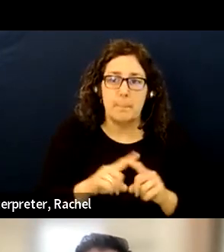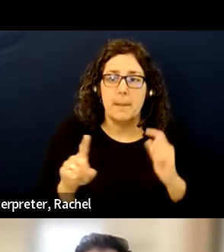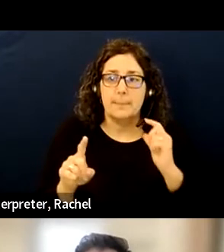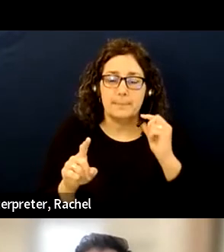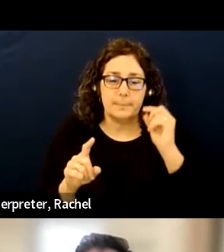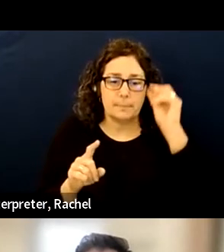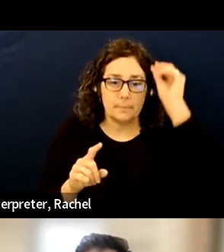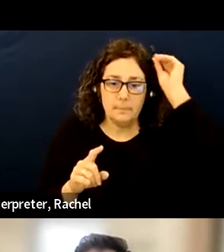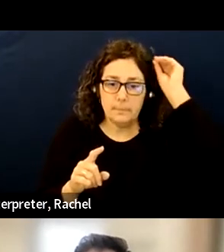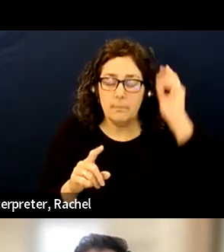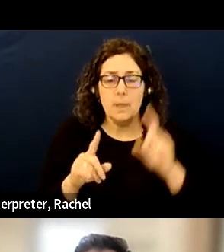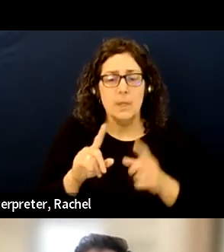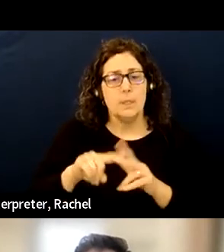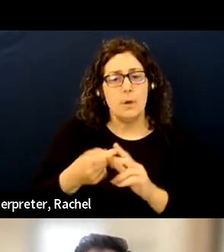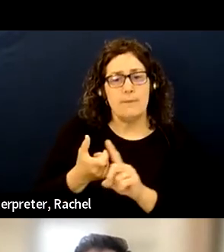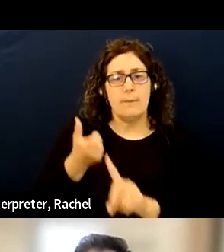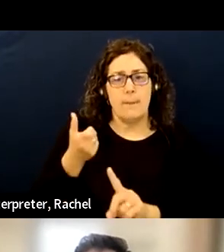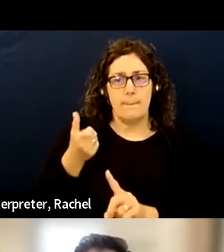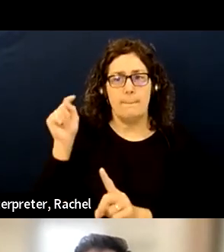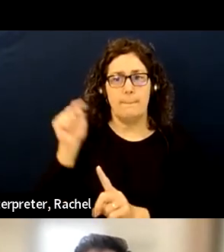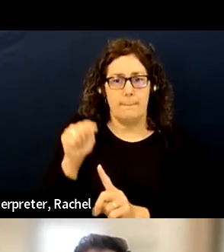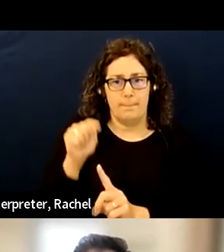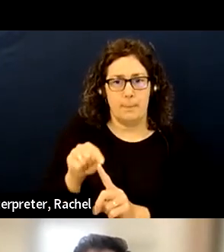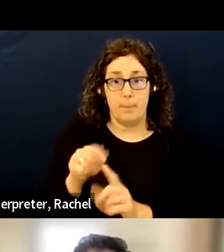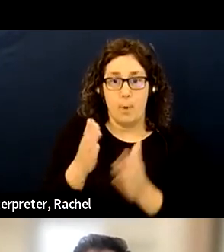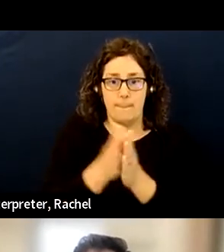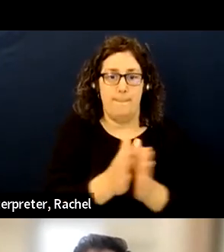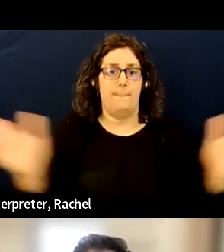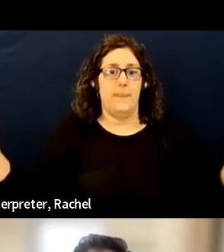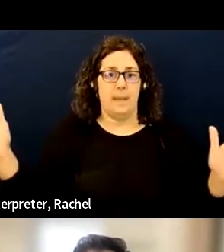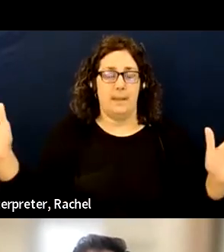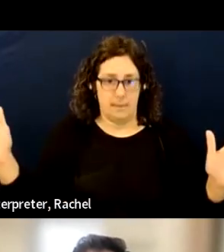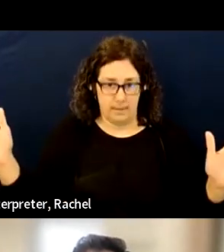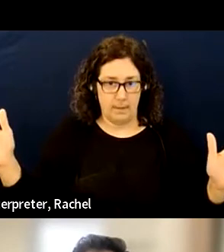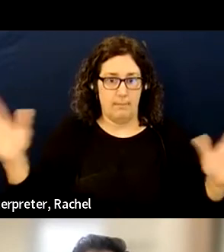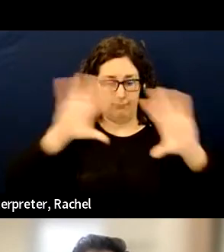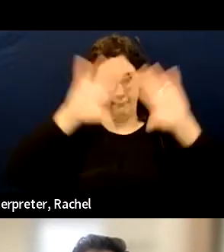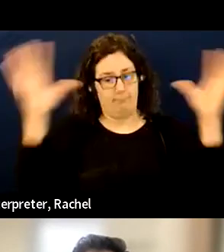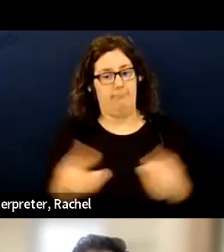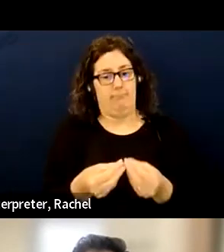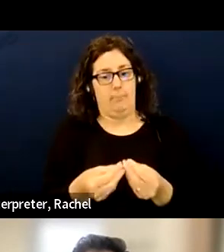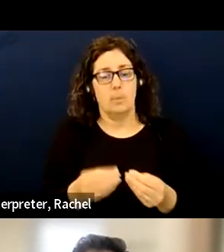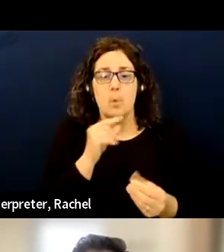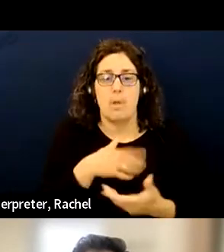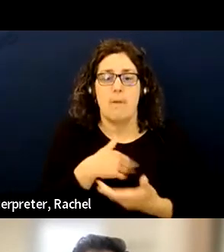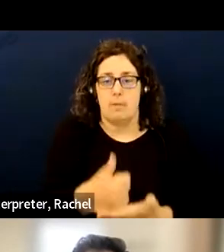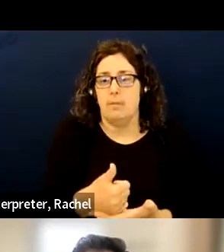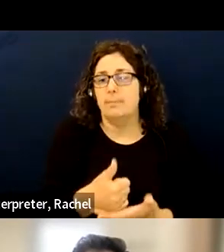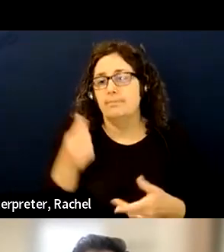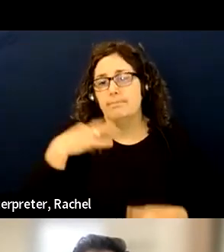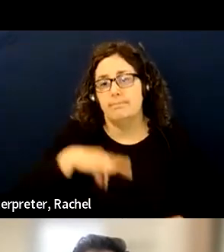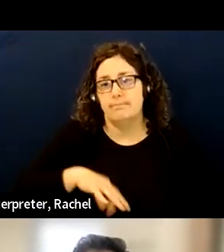But starting from this, from a bigger vision, I think might be helpful.